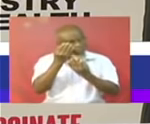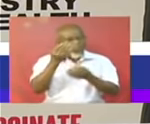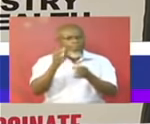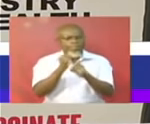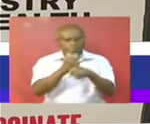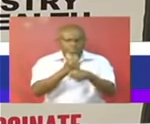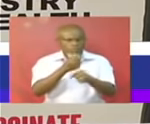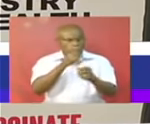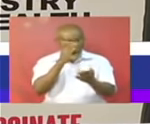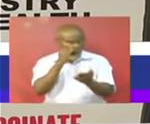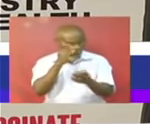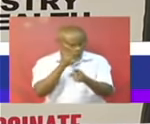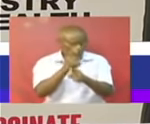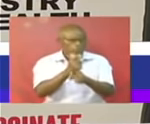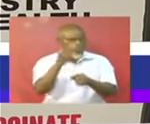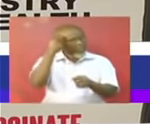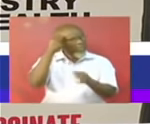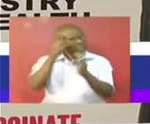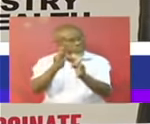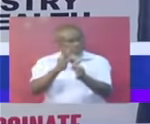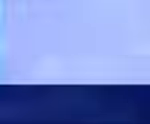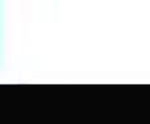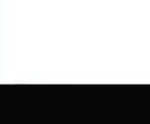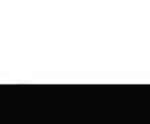asking patients to consent to the vaccine.